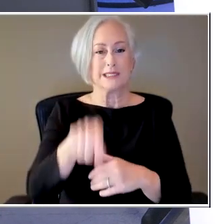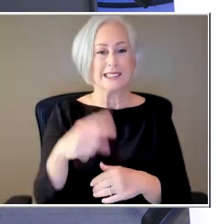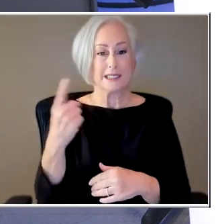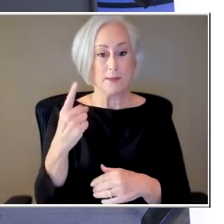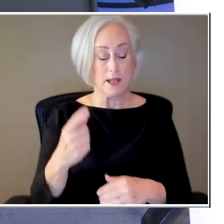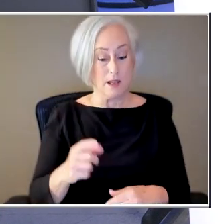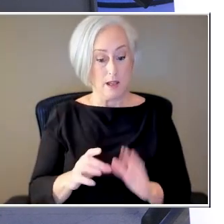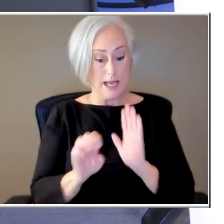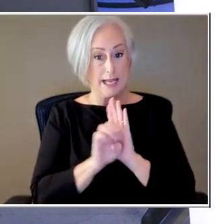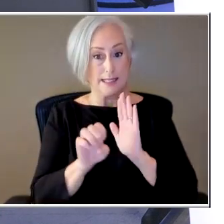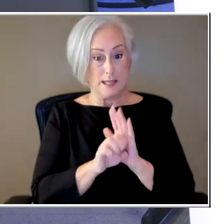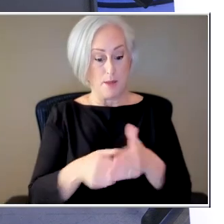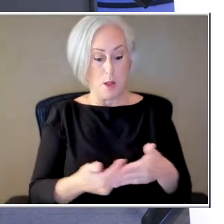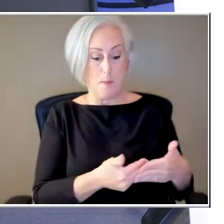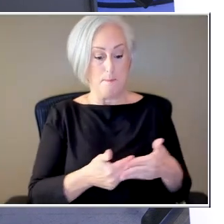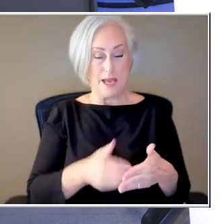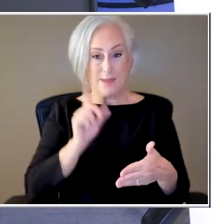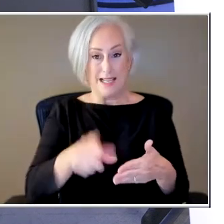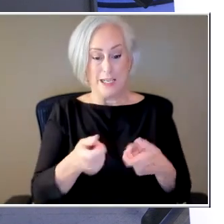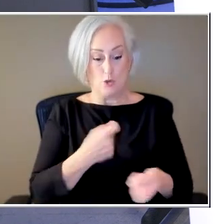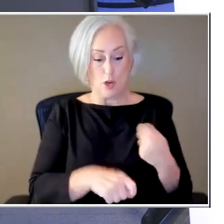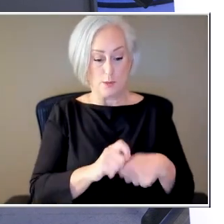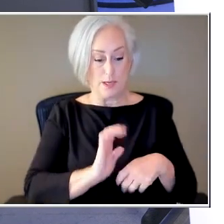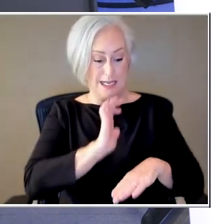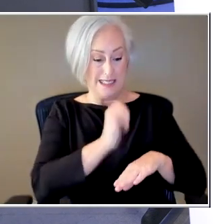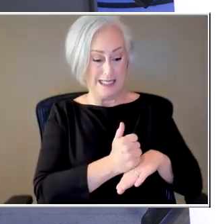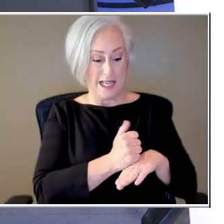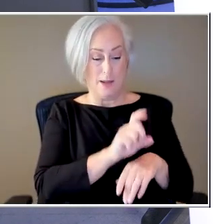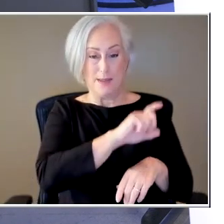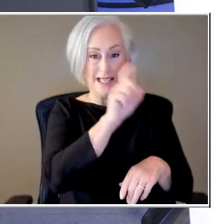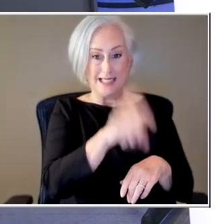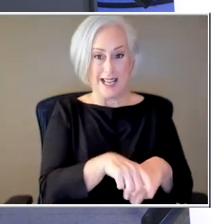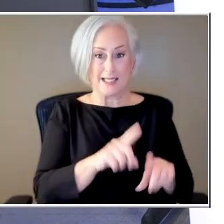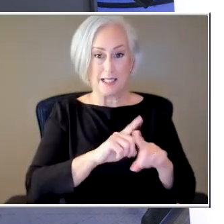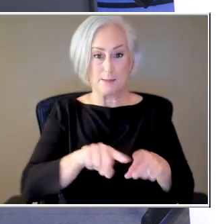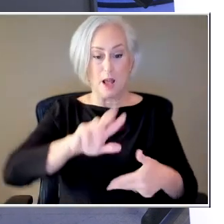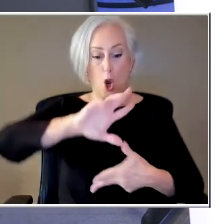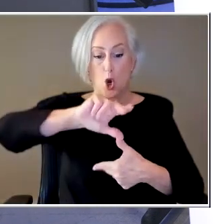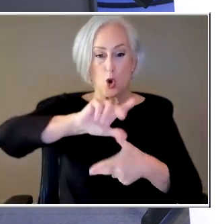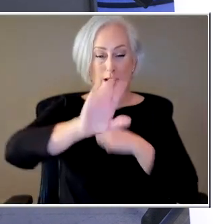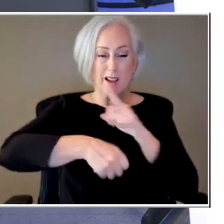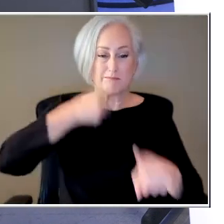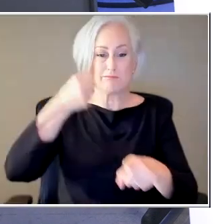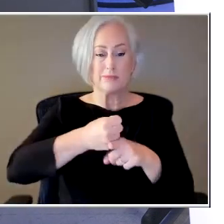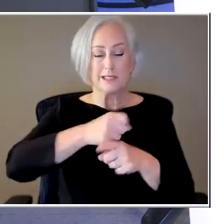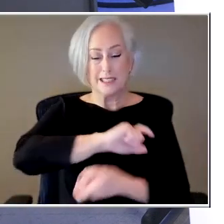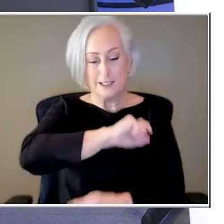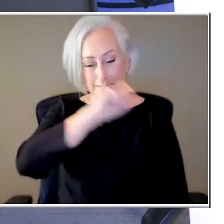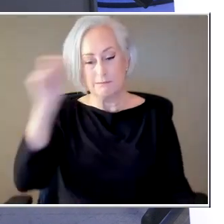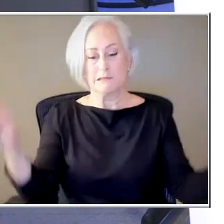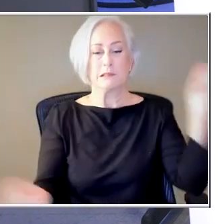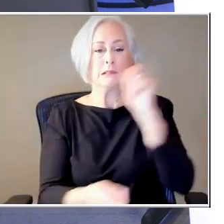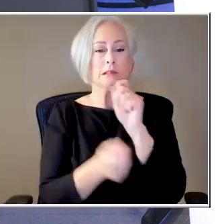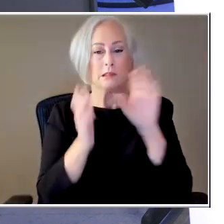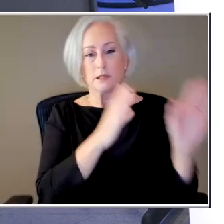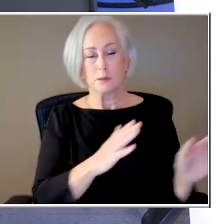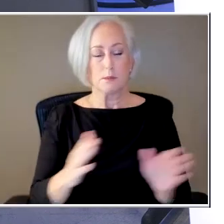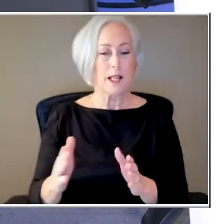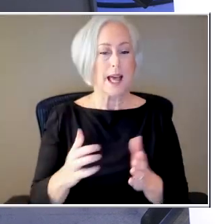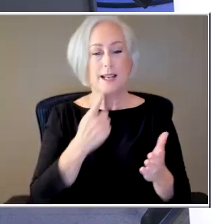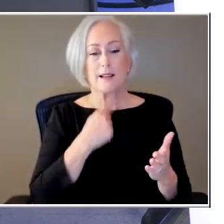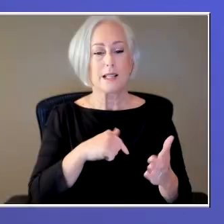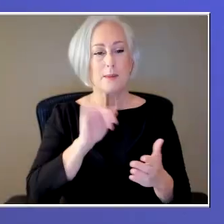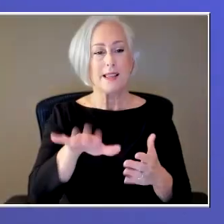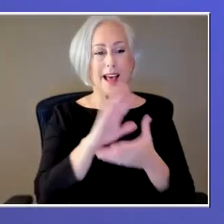marrow donation was set up in Texas, but hurricane there changed those plans. Tell us about that story. Yeah, that